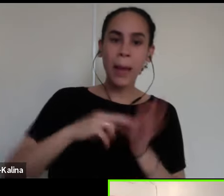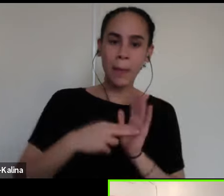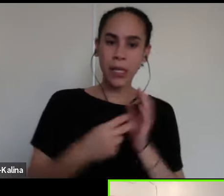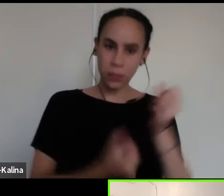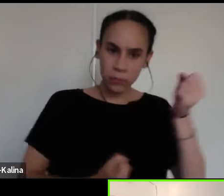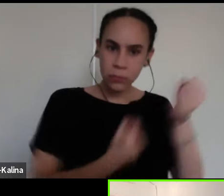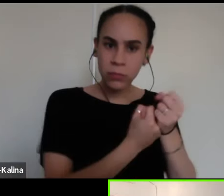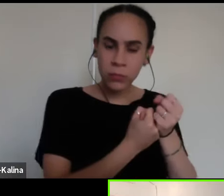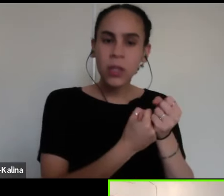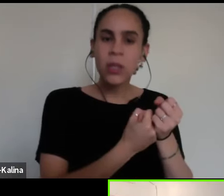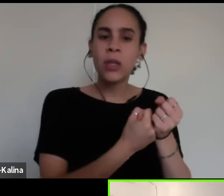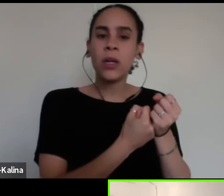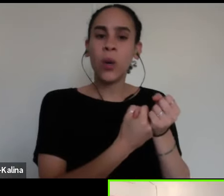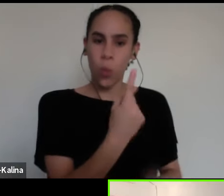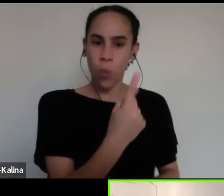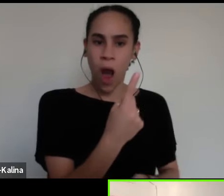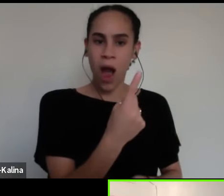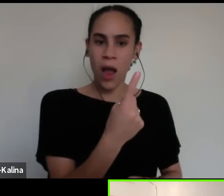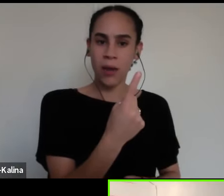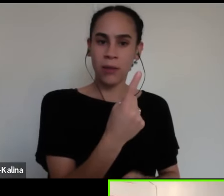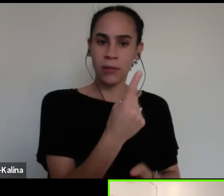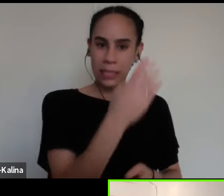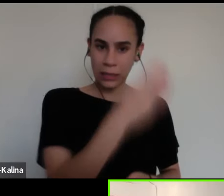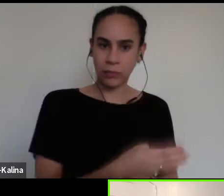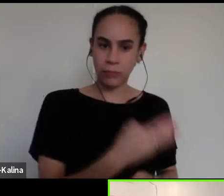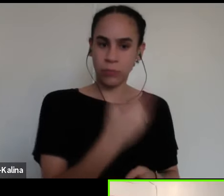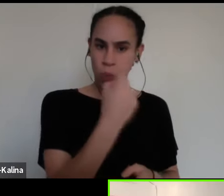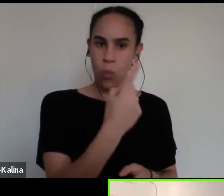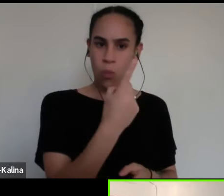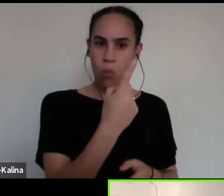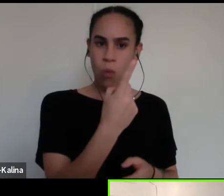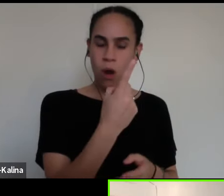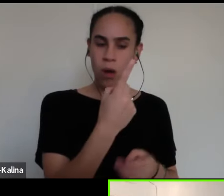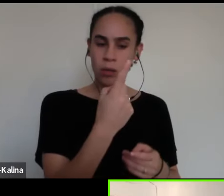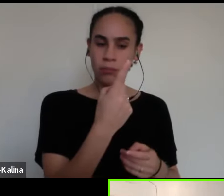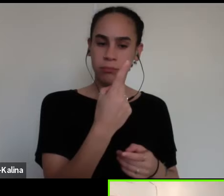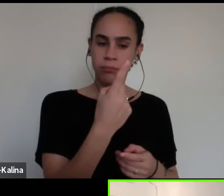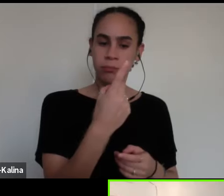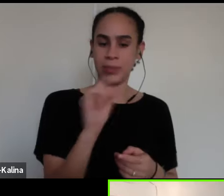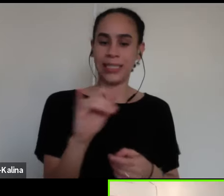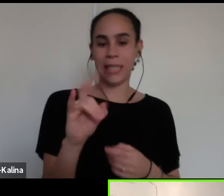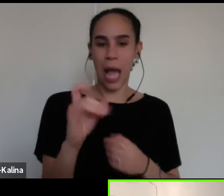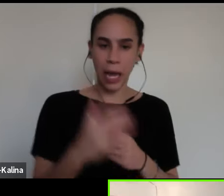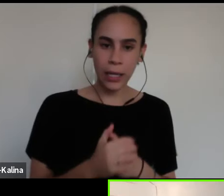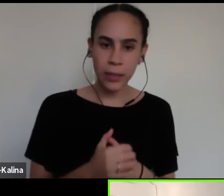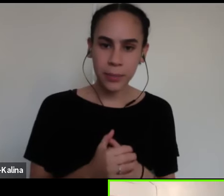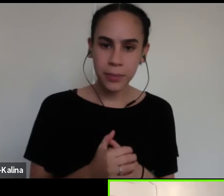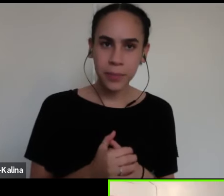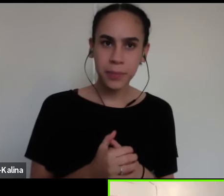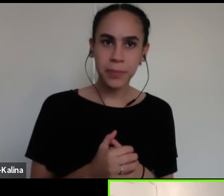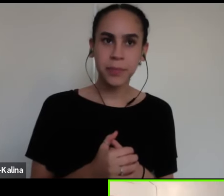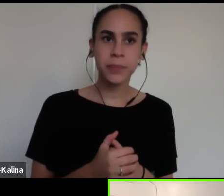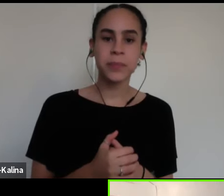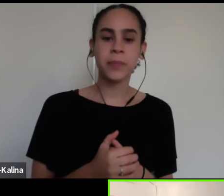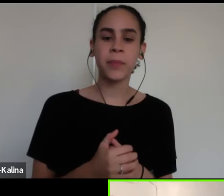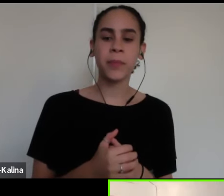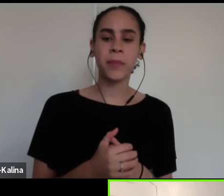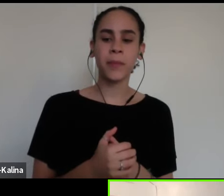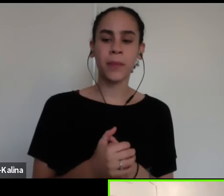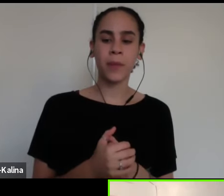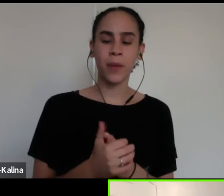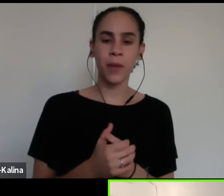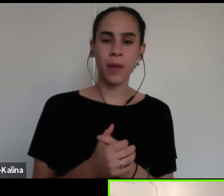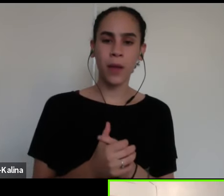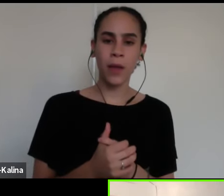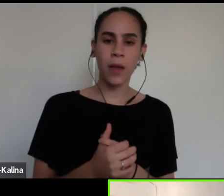right? And where I see that play out, where I think we all feel it